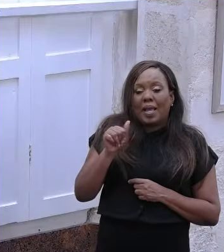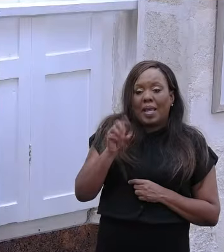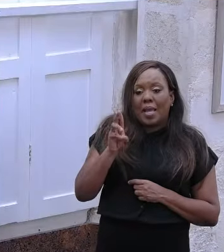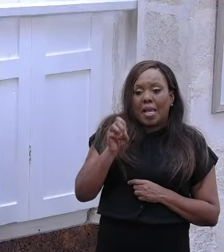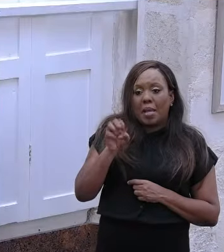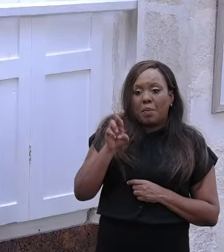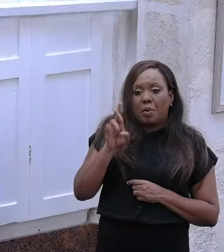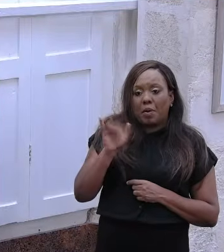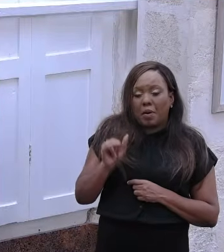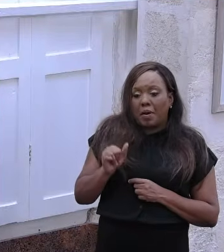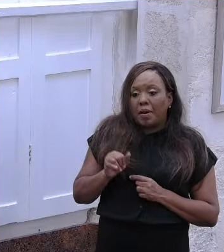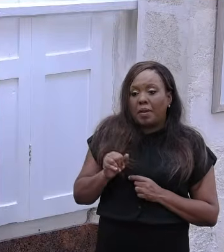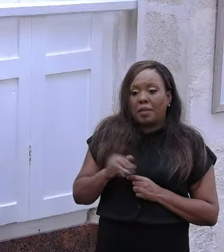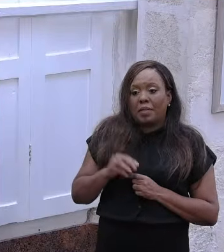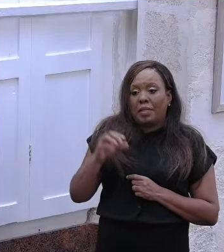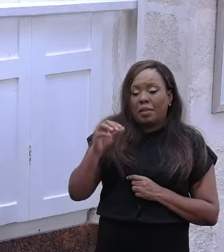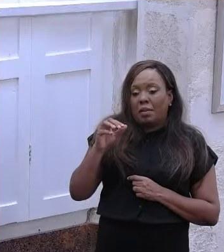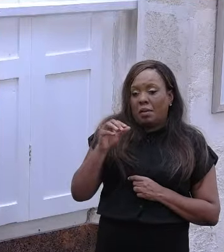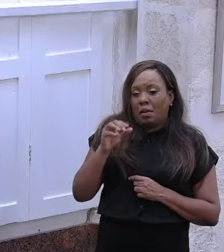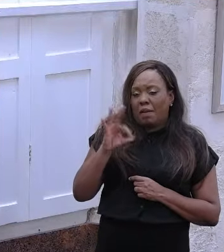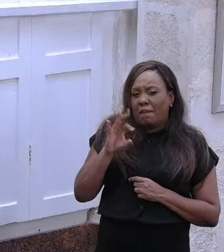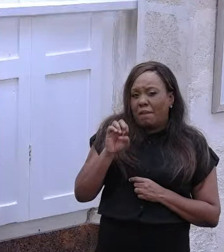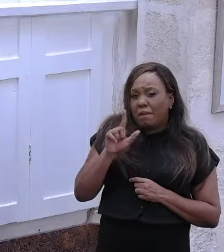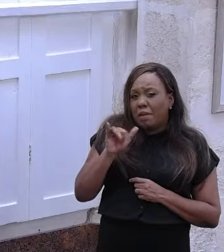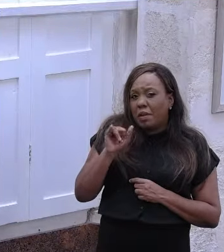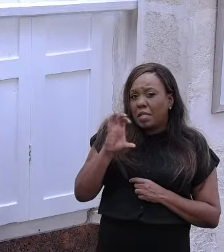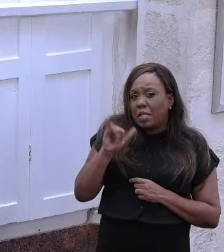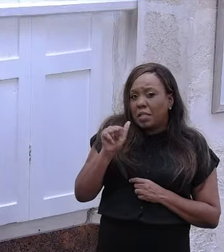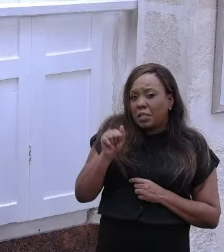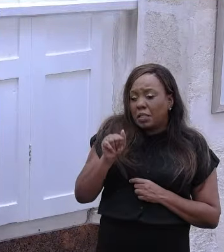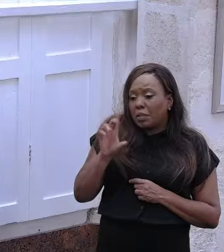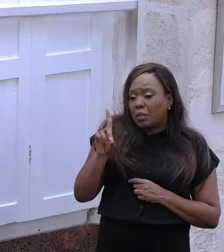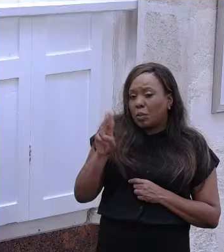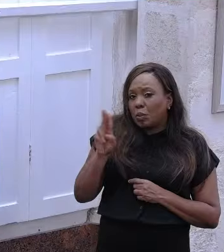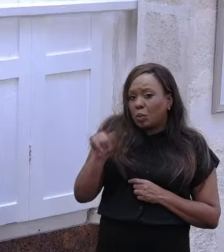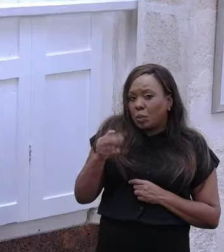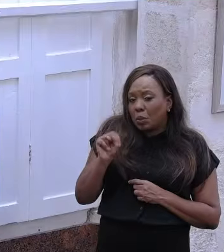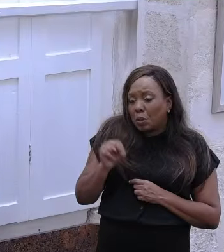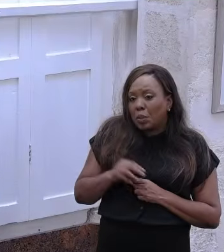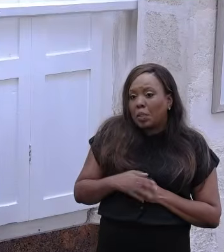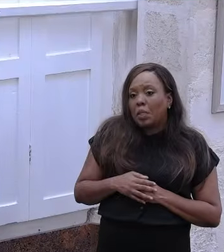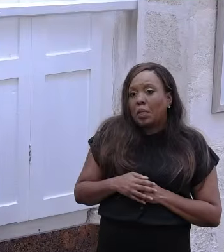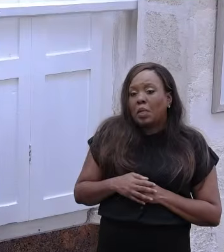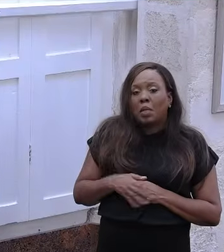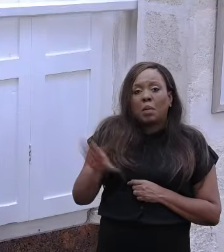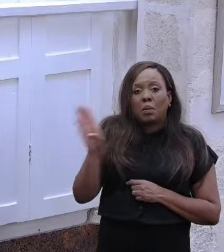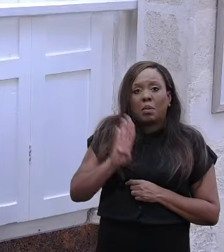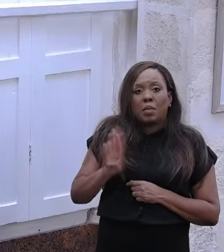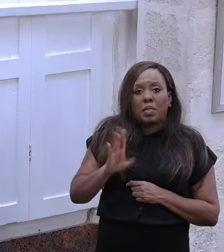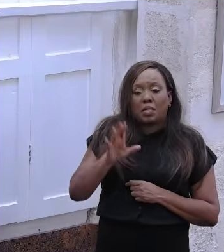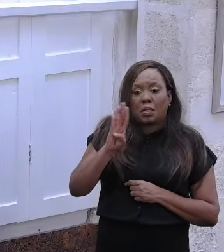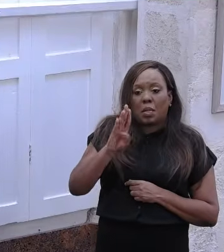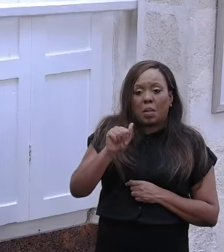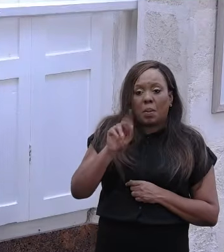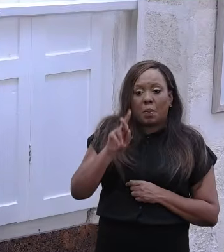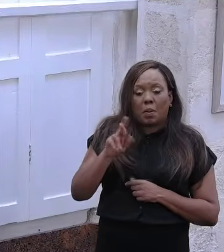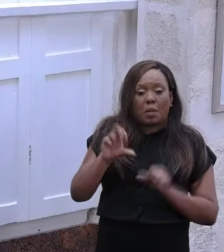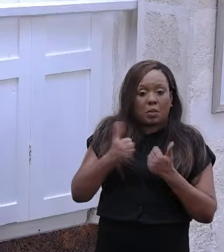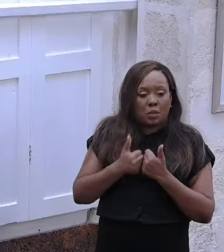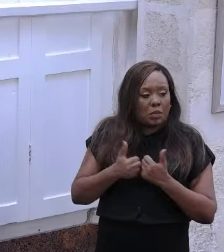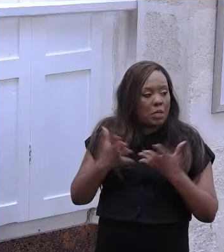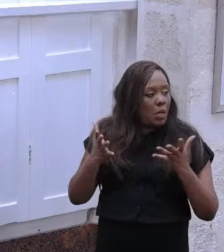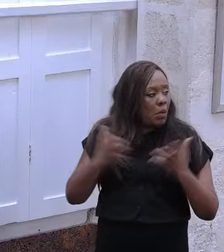Dujon, together with the Barbados Bar Association. They expressly requested to make oral presentations.